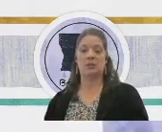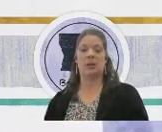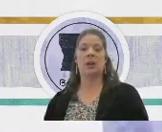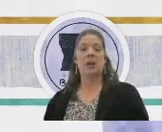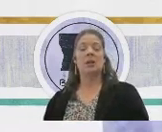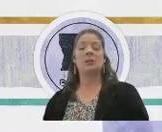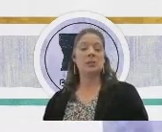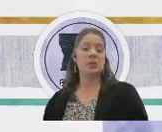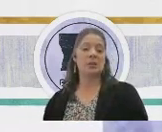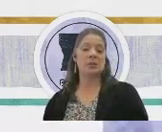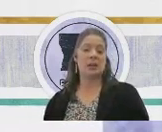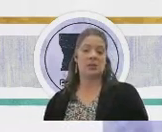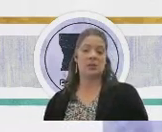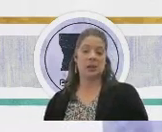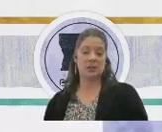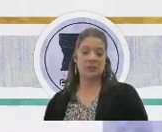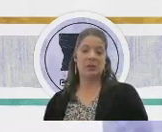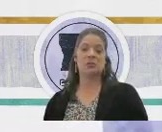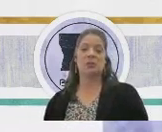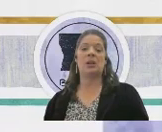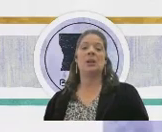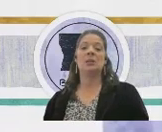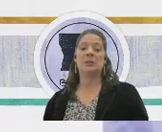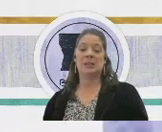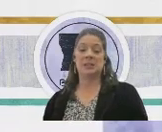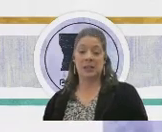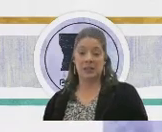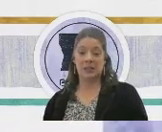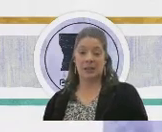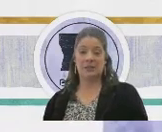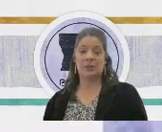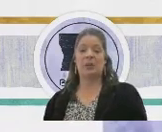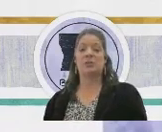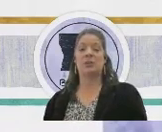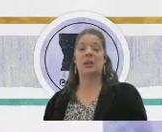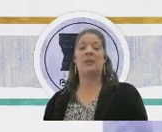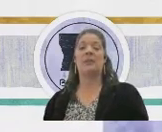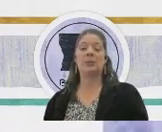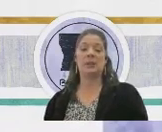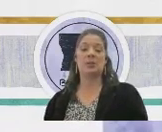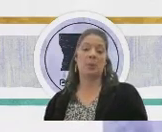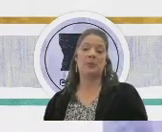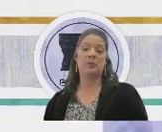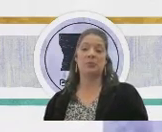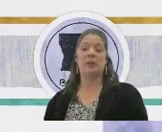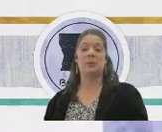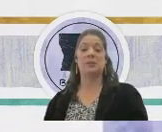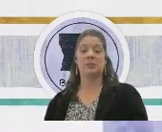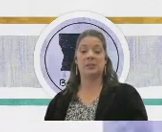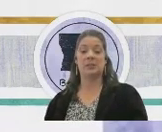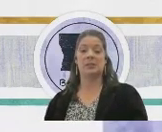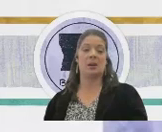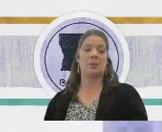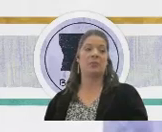criminal registry. It also checks the National Sex Offender Registry, Louisiana State Sex Offender Registry, and then the Louisiana Department of Children and